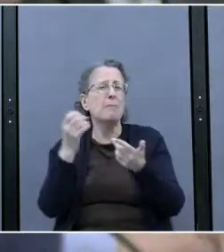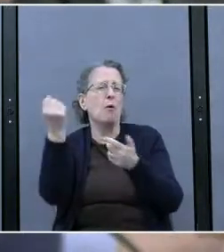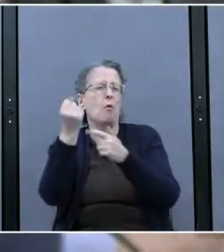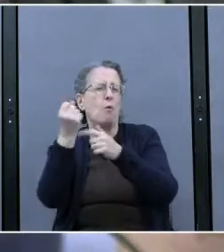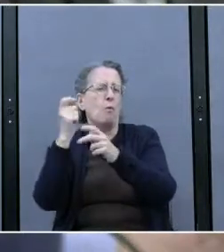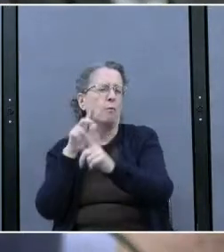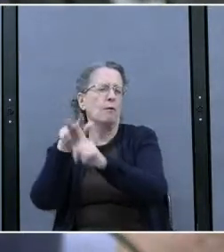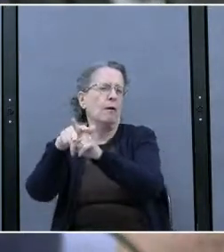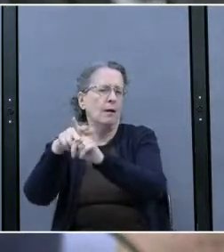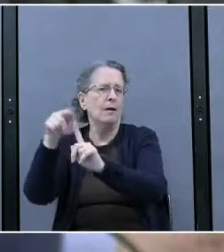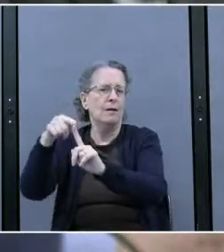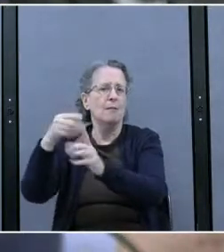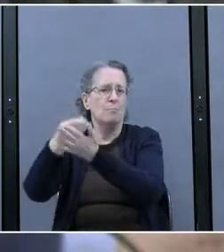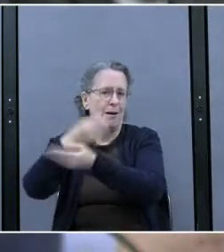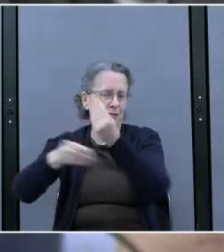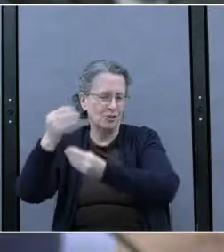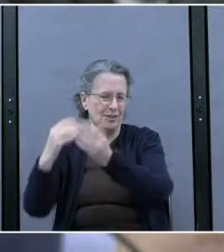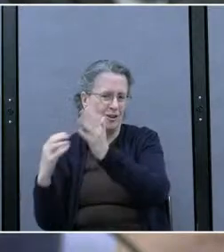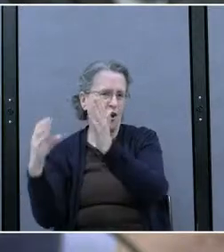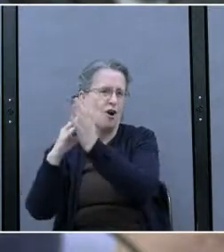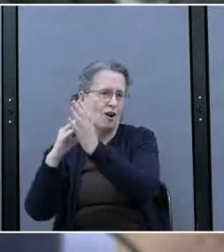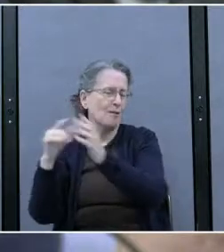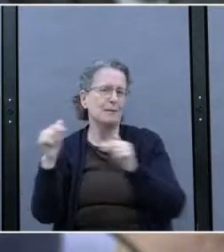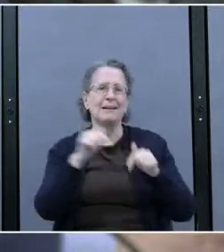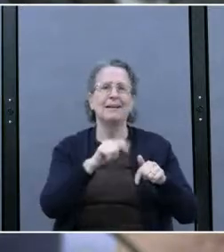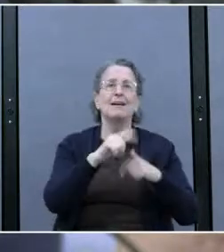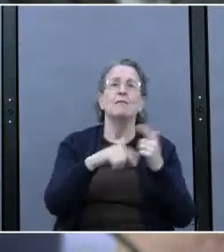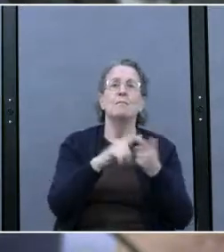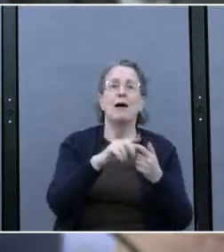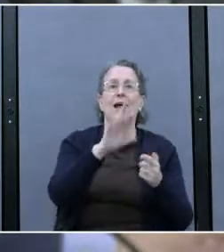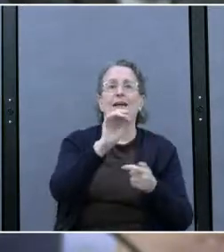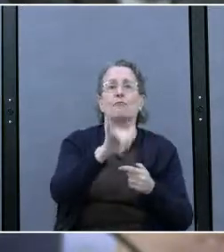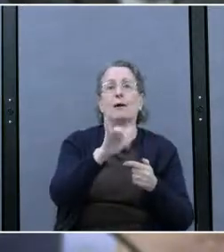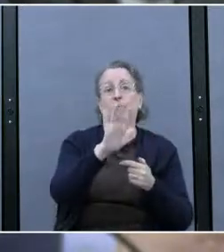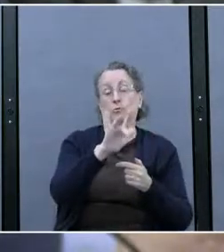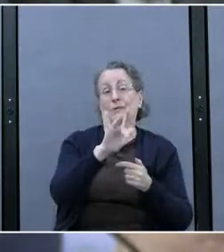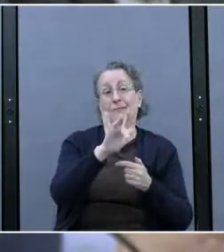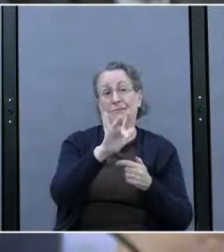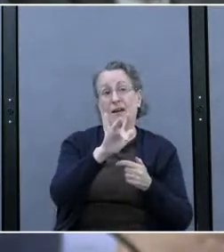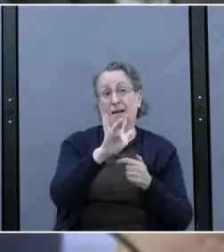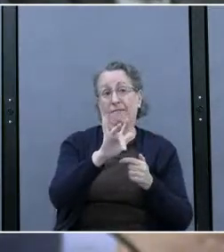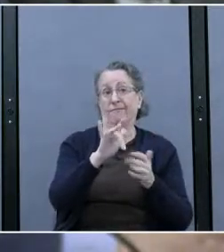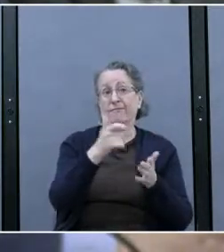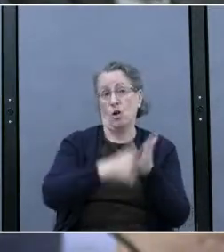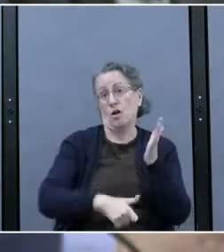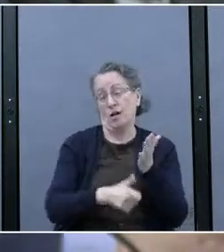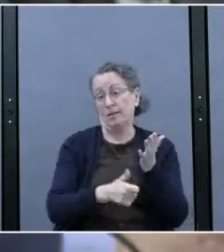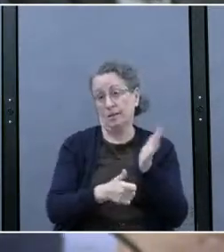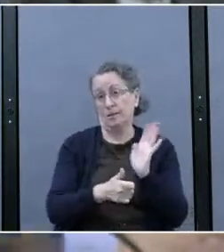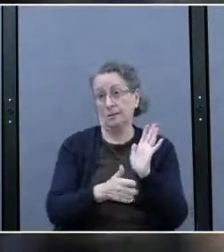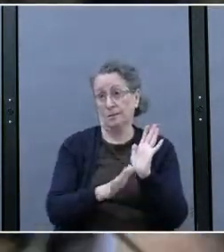think this is really about that FY25 expenditure. Oh.